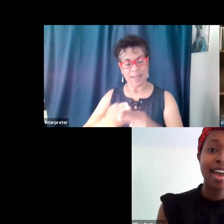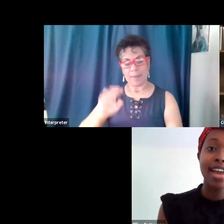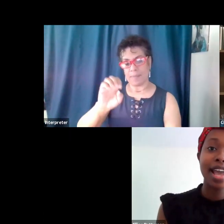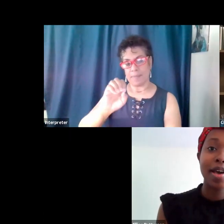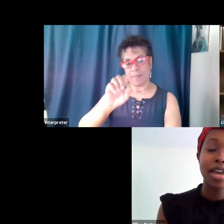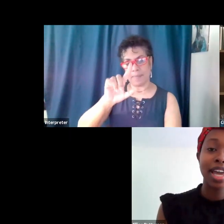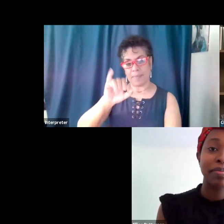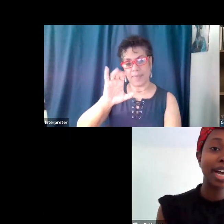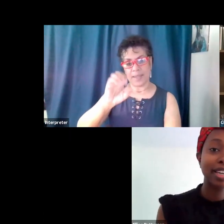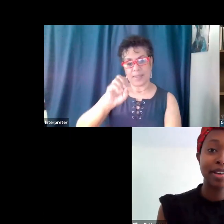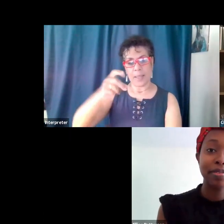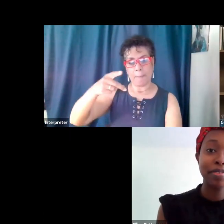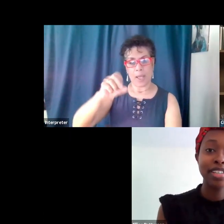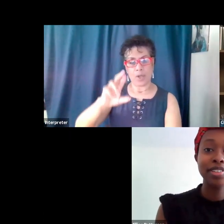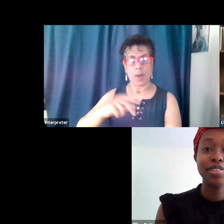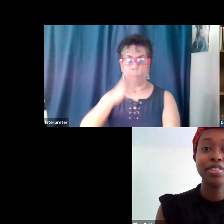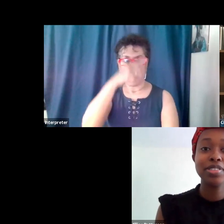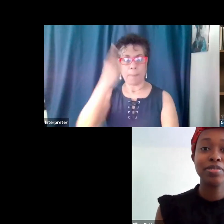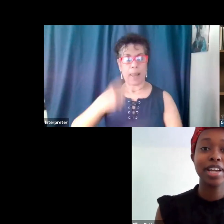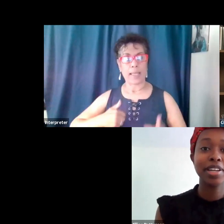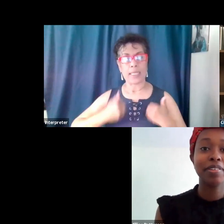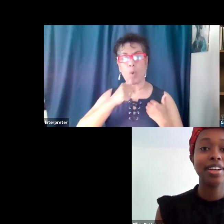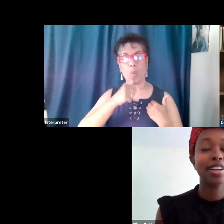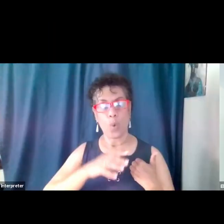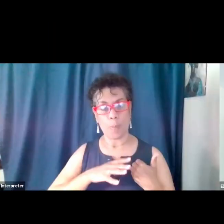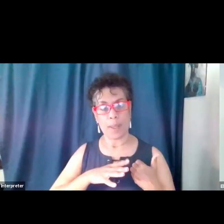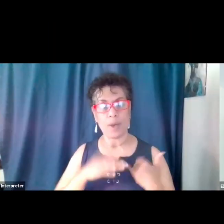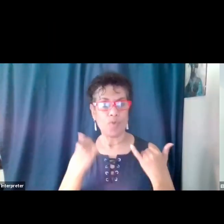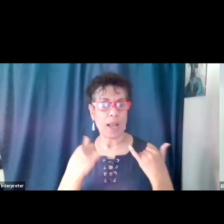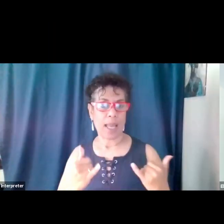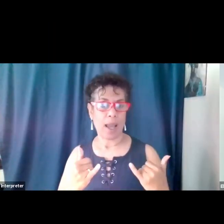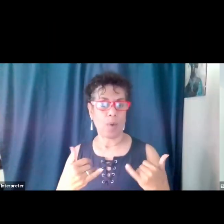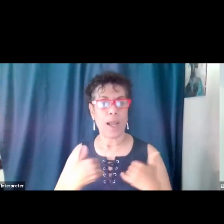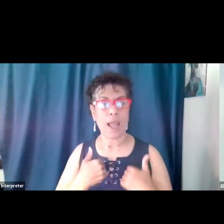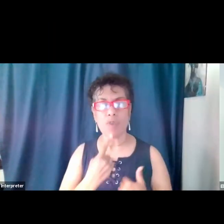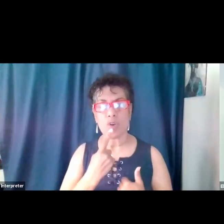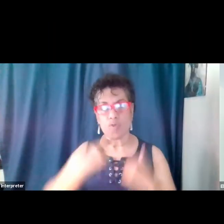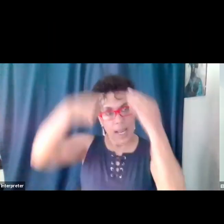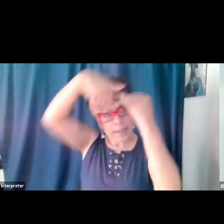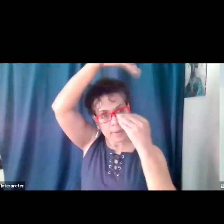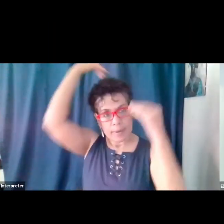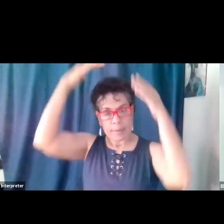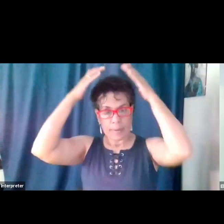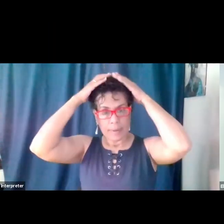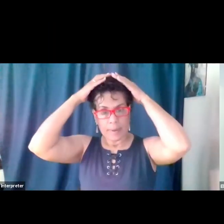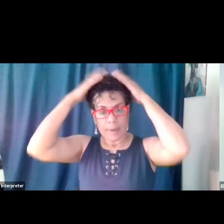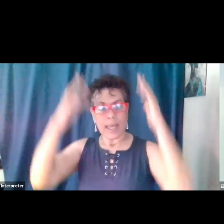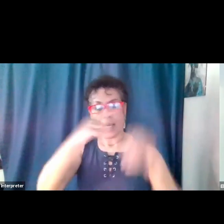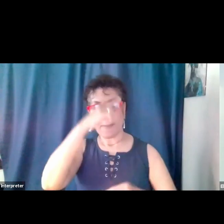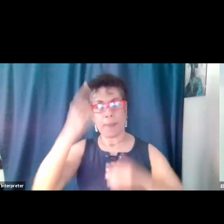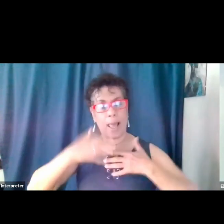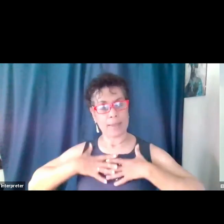Patterson. I am a Black young woman who is right now wearing a red head wrap and a black